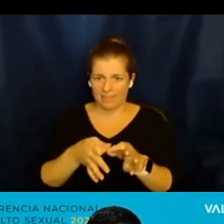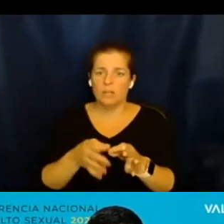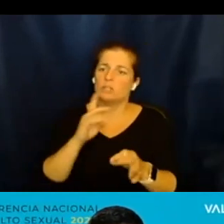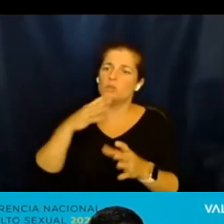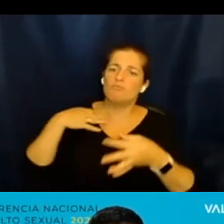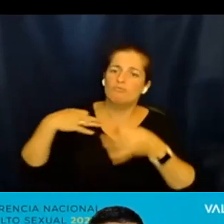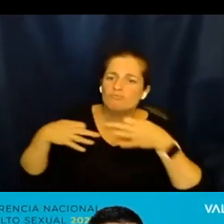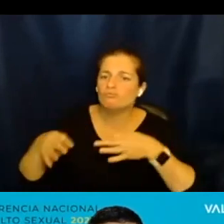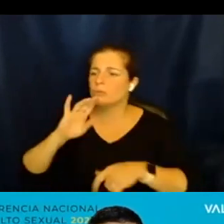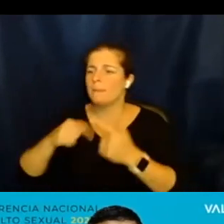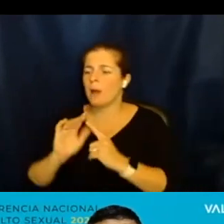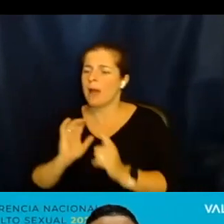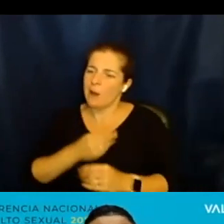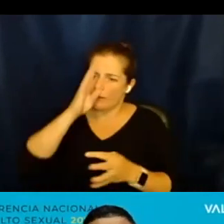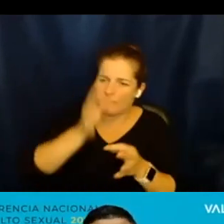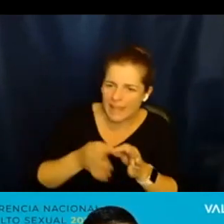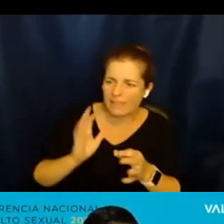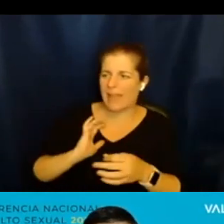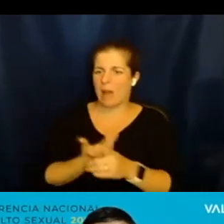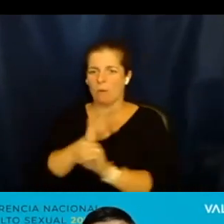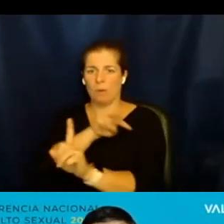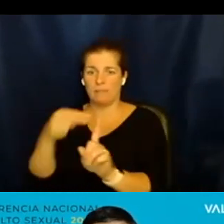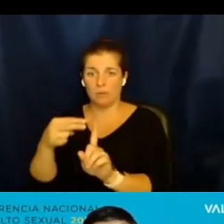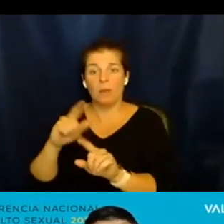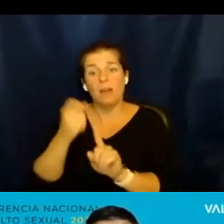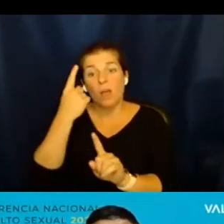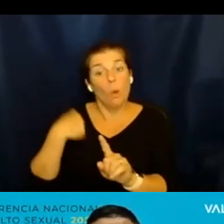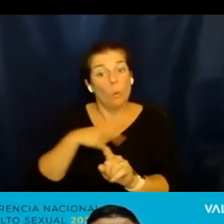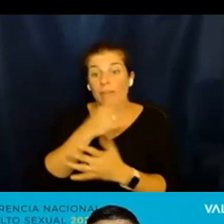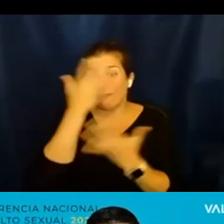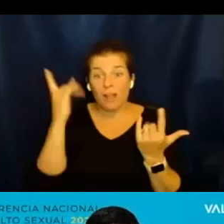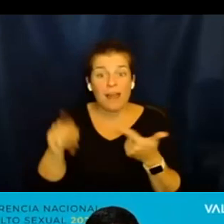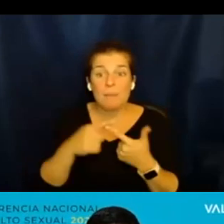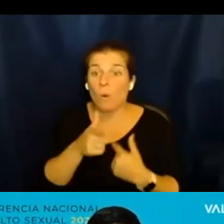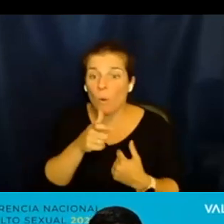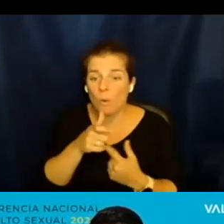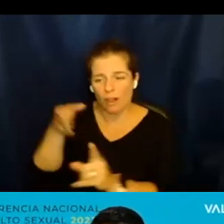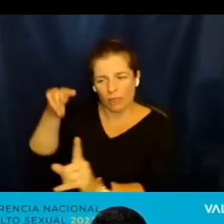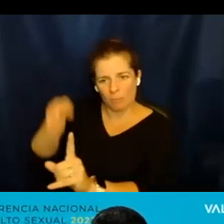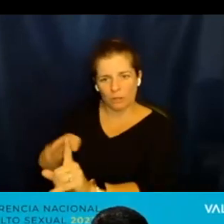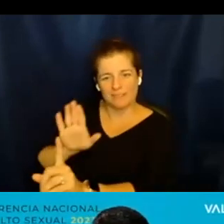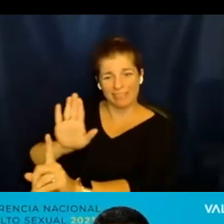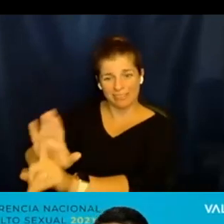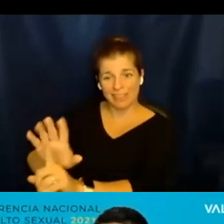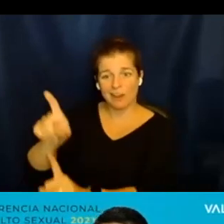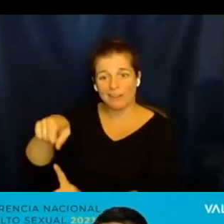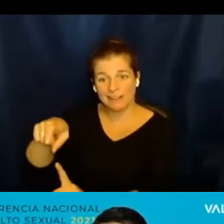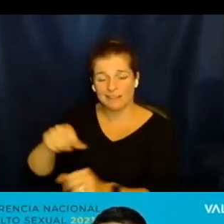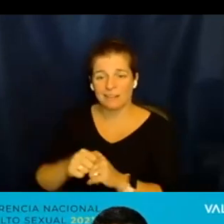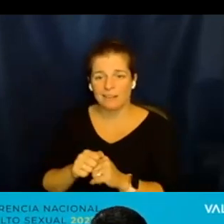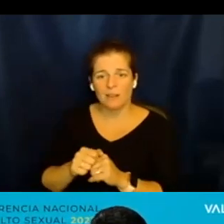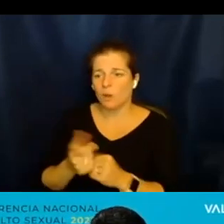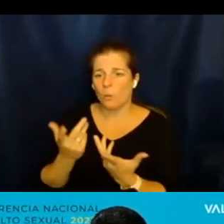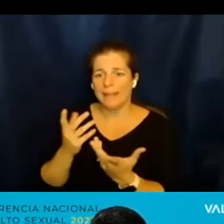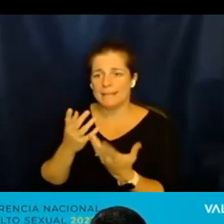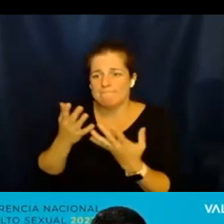faith. And we were forgetting about the needs of the faith, we were forgetting about looking at the suffering that